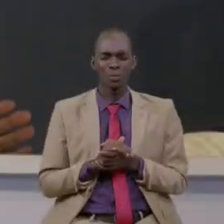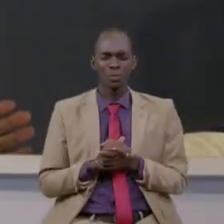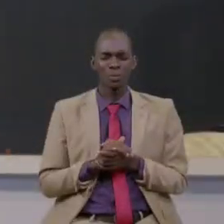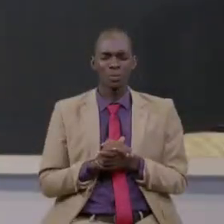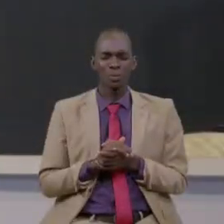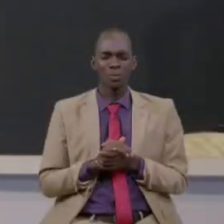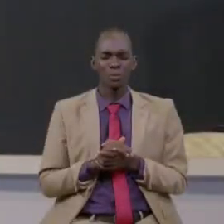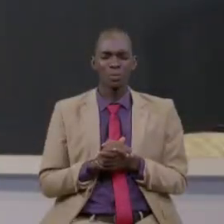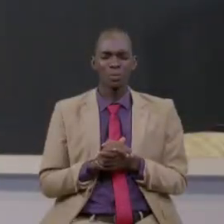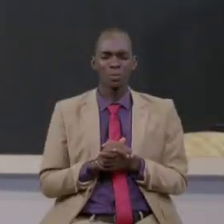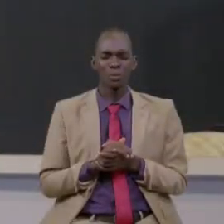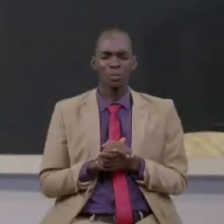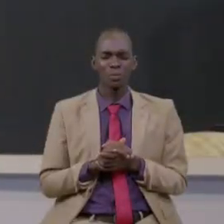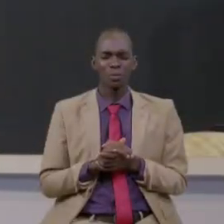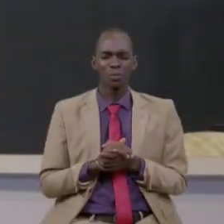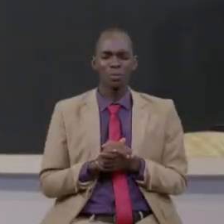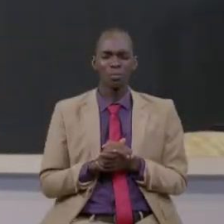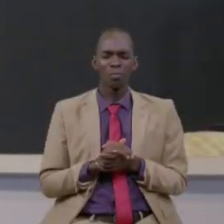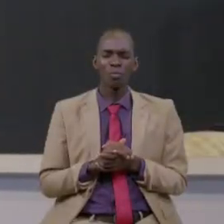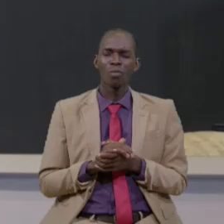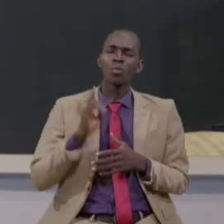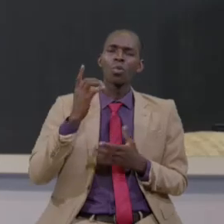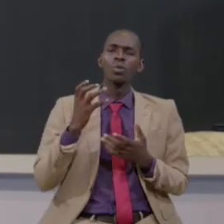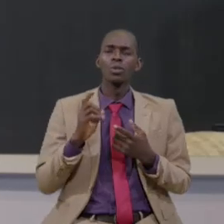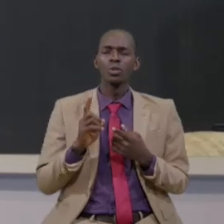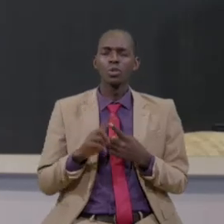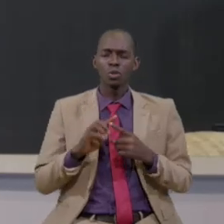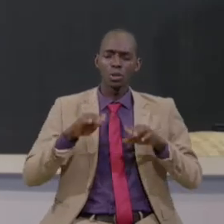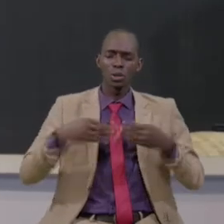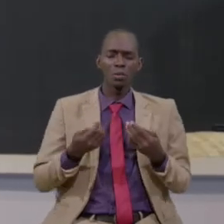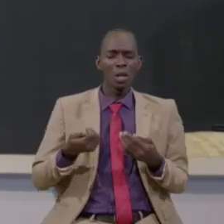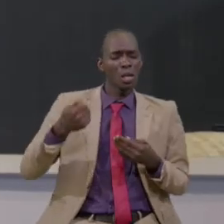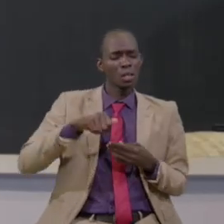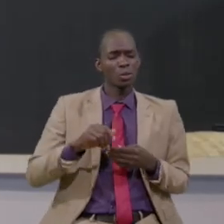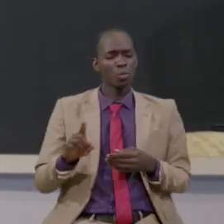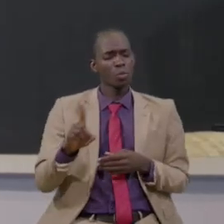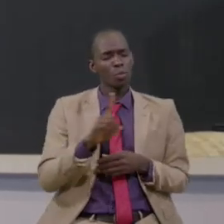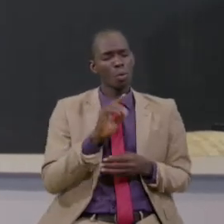If you want to give any of us 15 extra years, Lord, I receive.